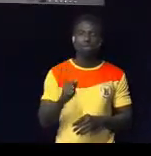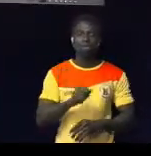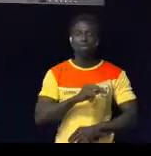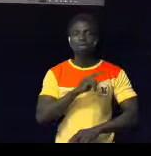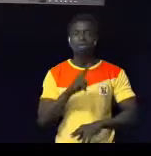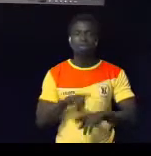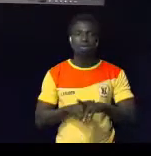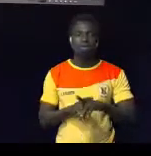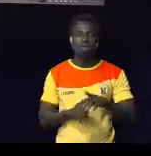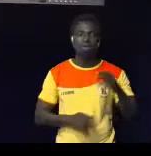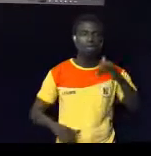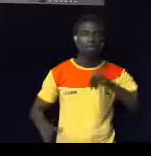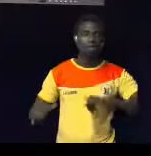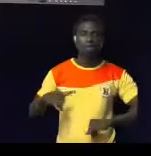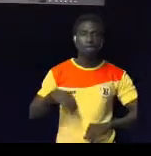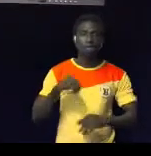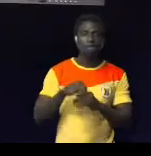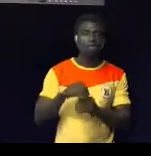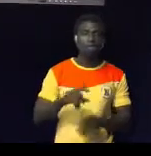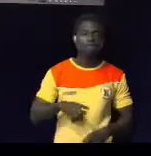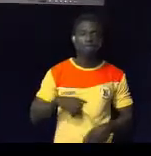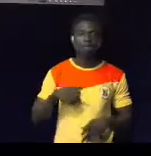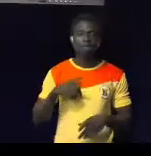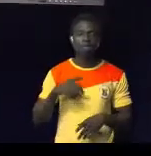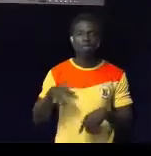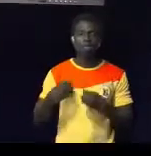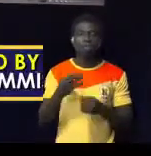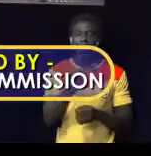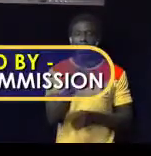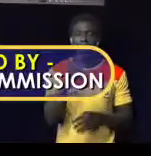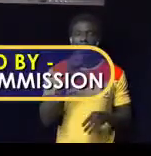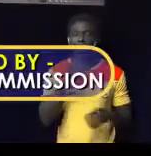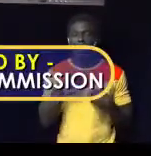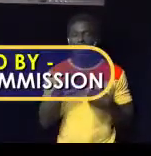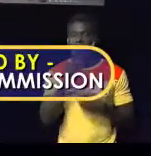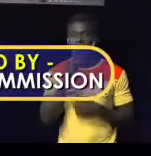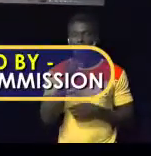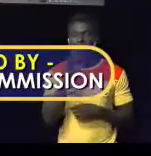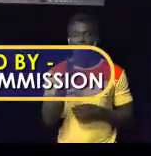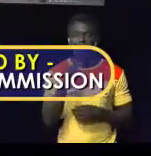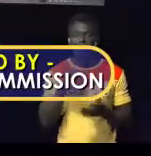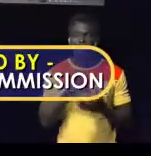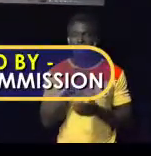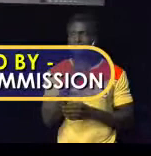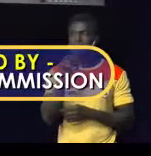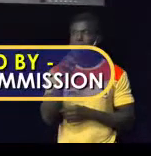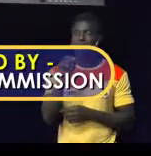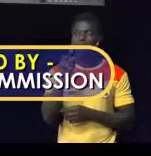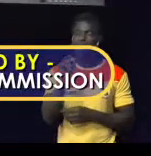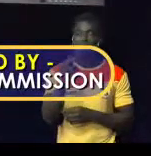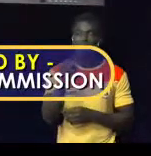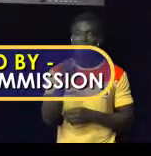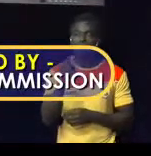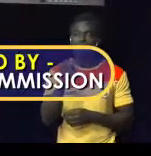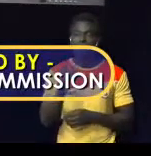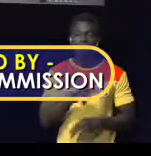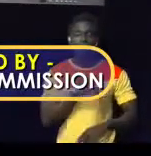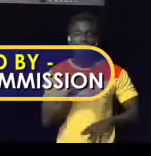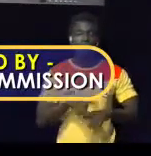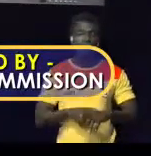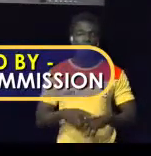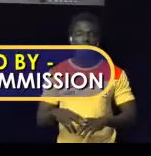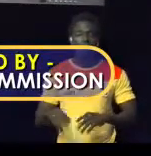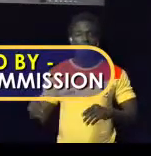have National Theatre, National Arts Theatre in Lagos. How many of you have been to that place? It's a monument. The